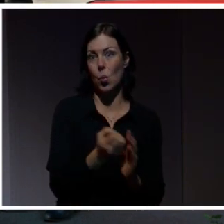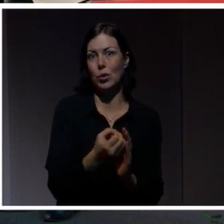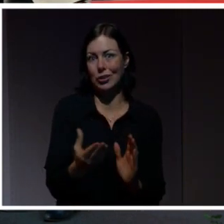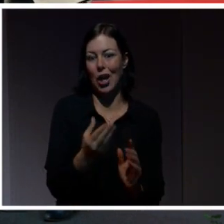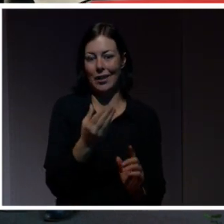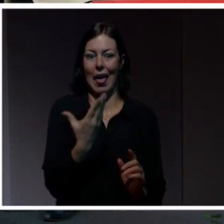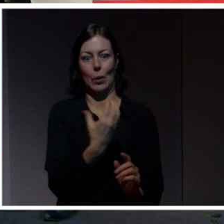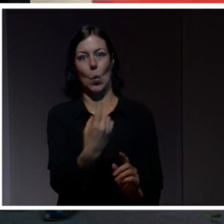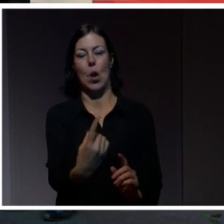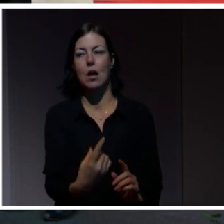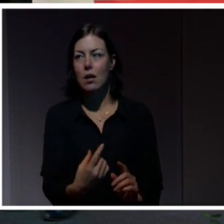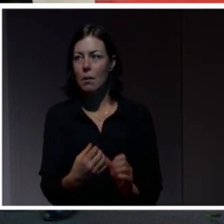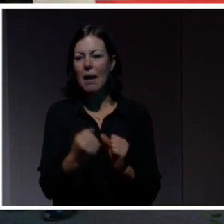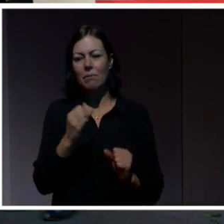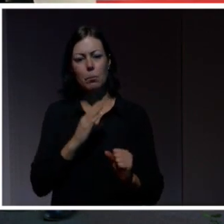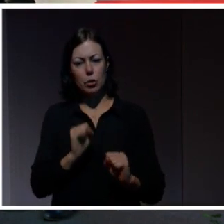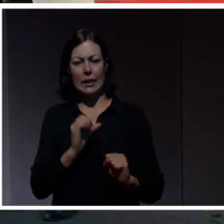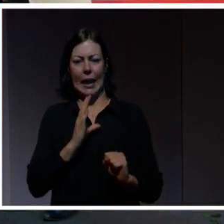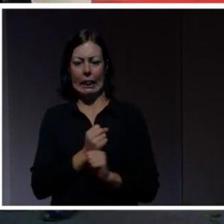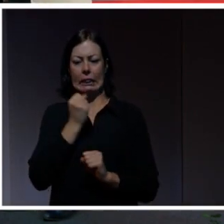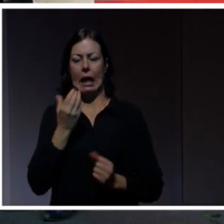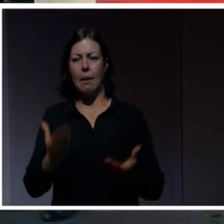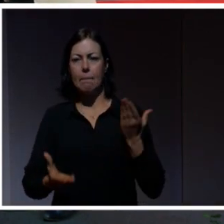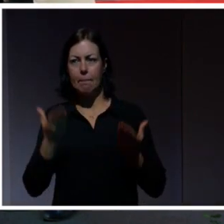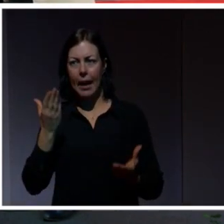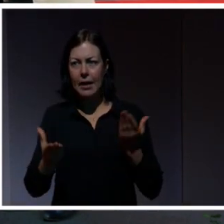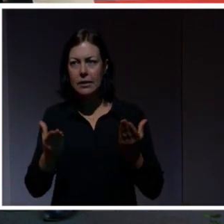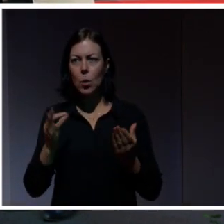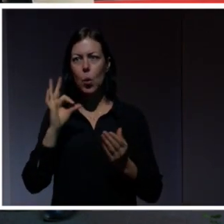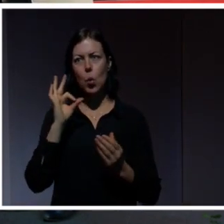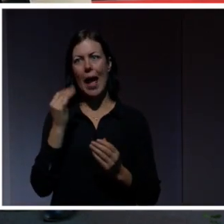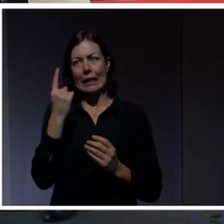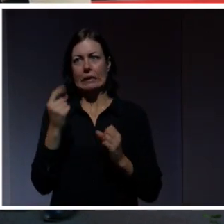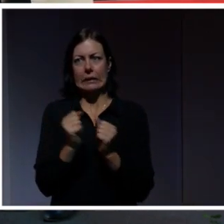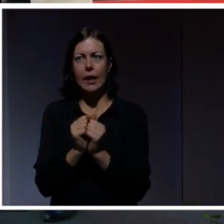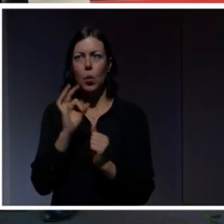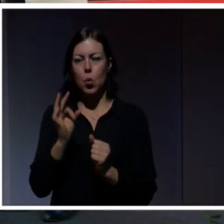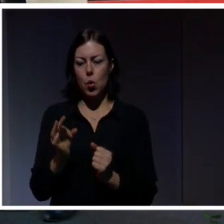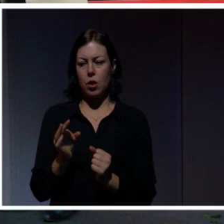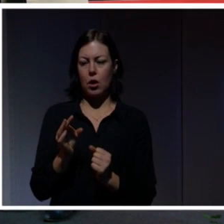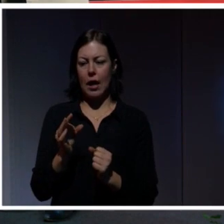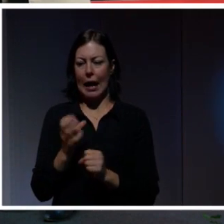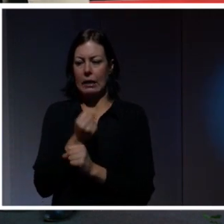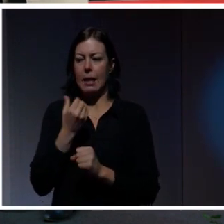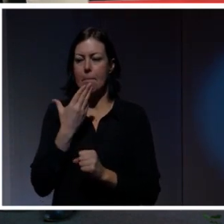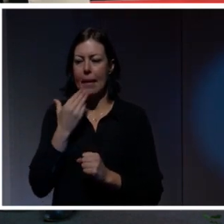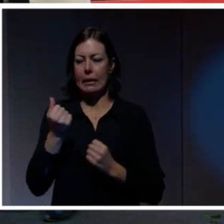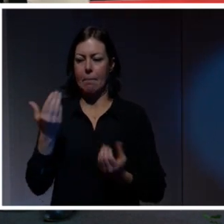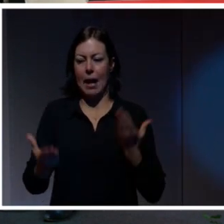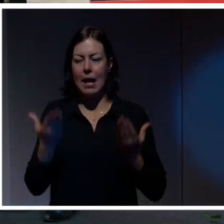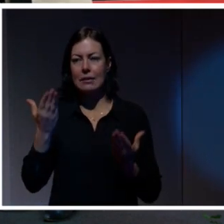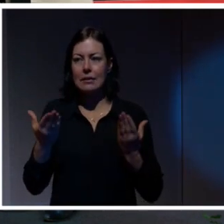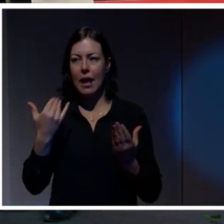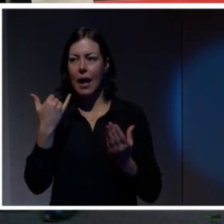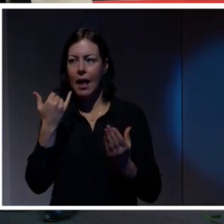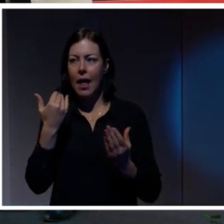need to balance things out. And I think one of the solutions to add a little bit of balance is to also add diversity in the